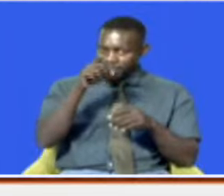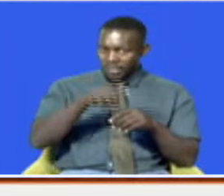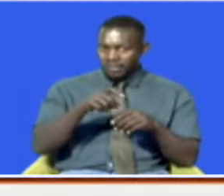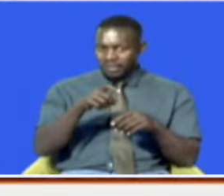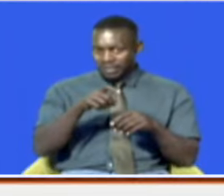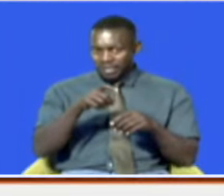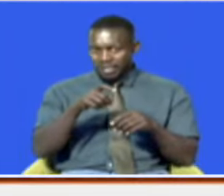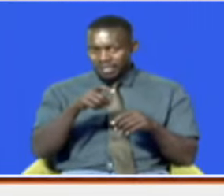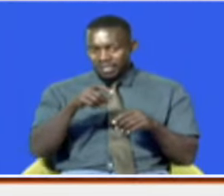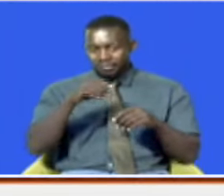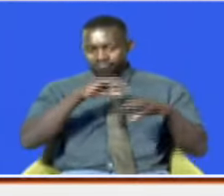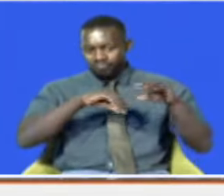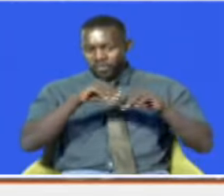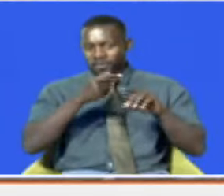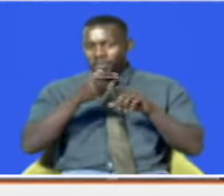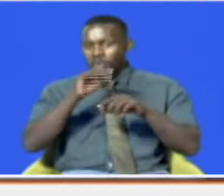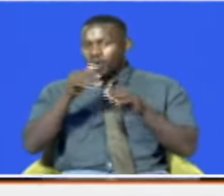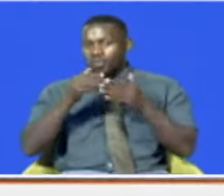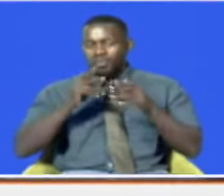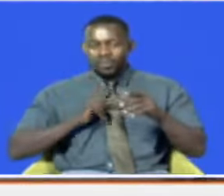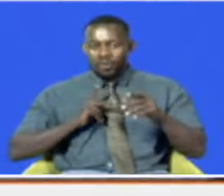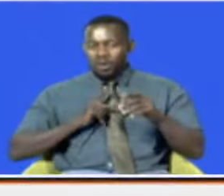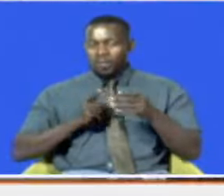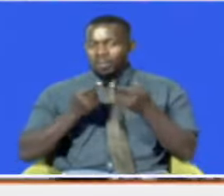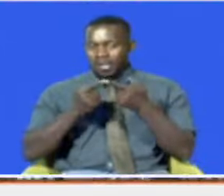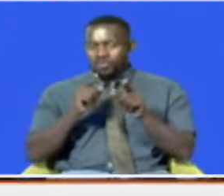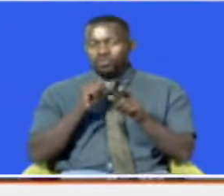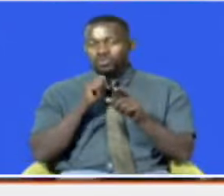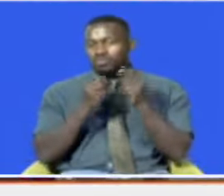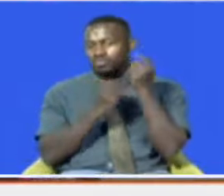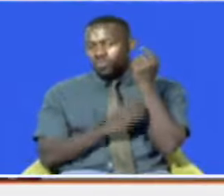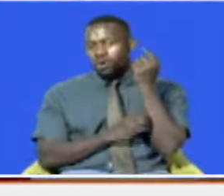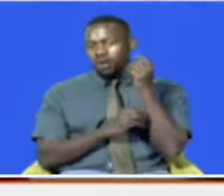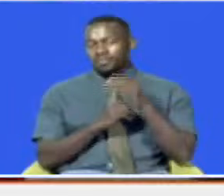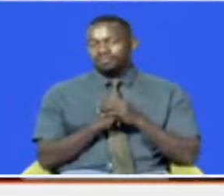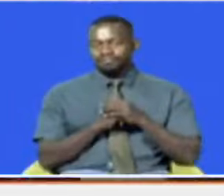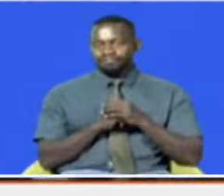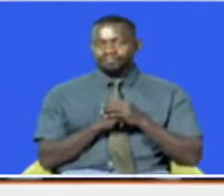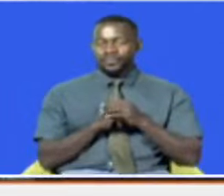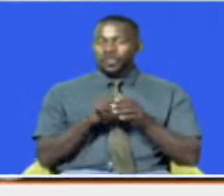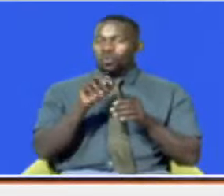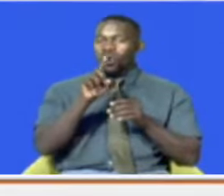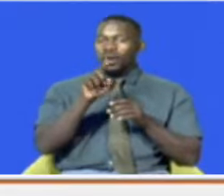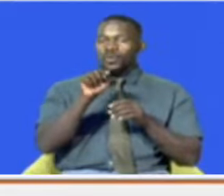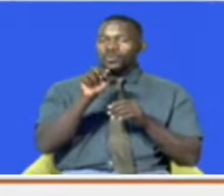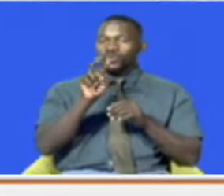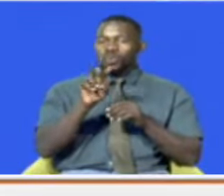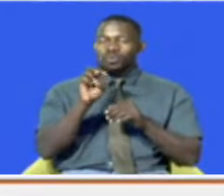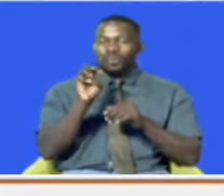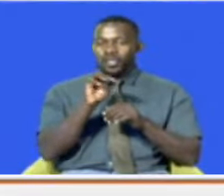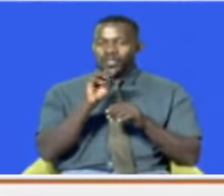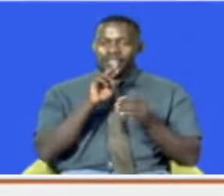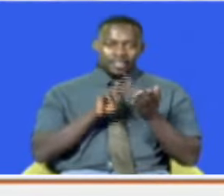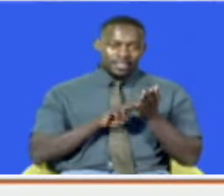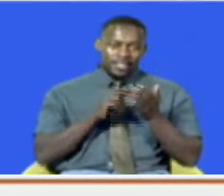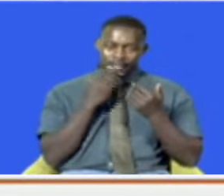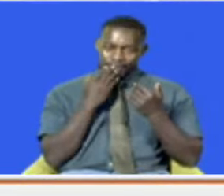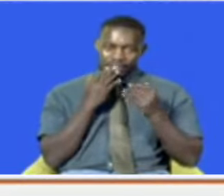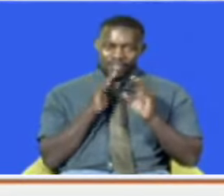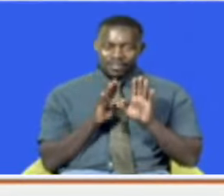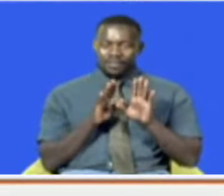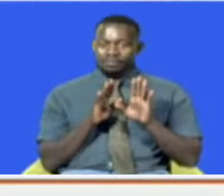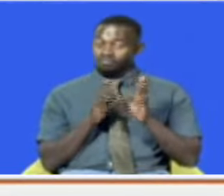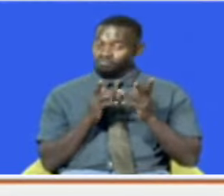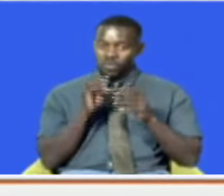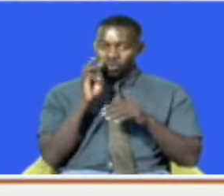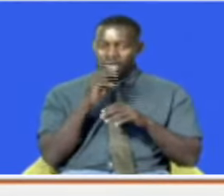are poor or vulnerable. The transition that has seen at least 1.2 million Kenyans registered so far is said to